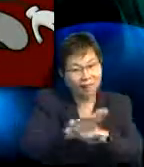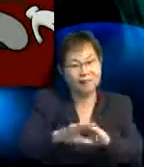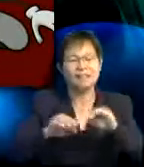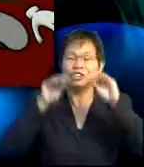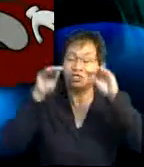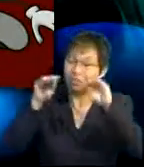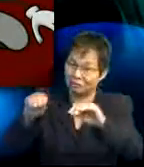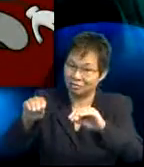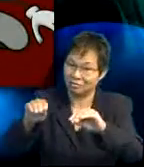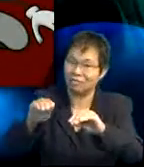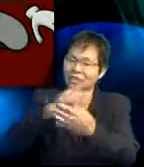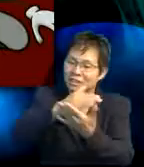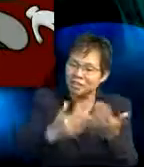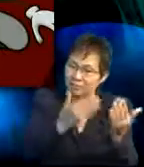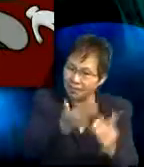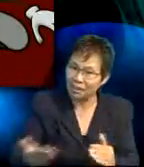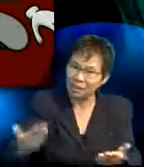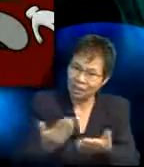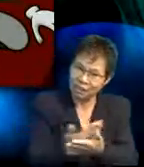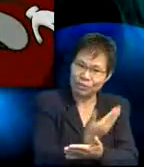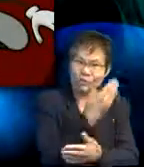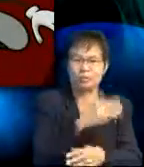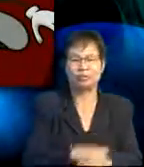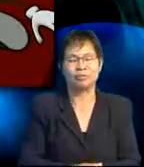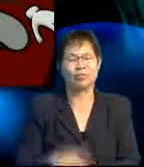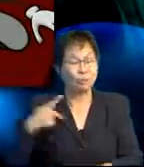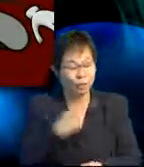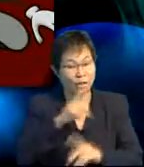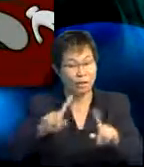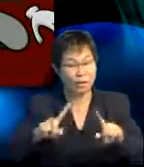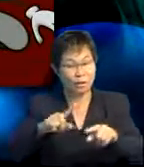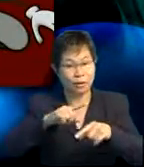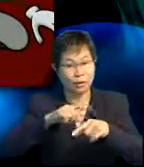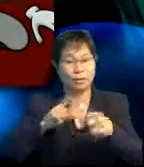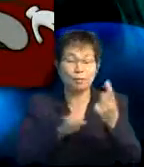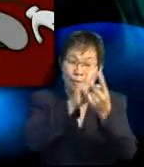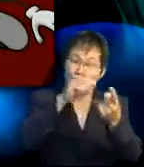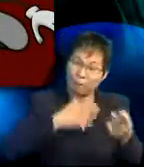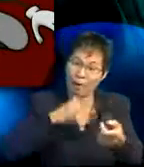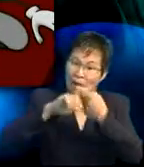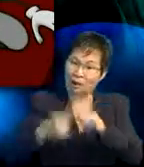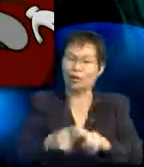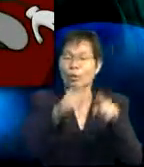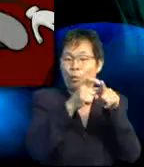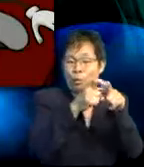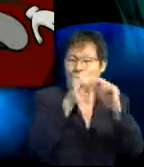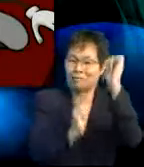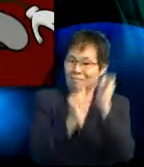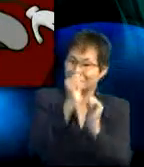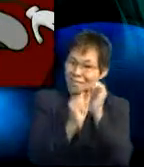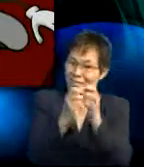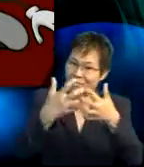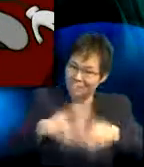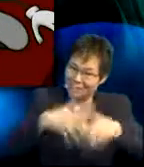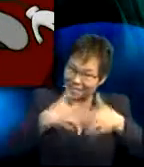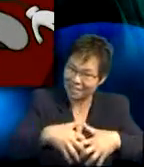is going to teach us something new. We're going to meet my friend, the word